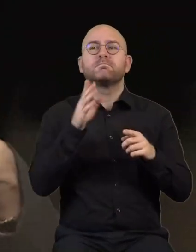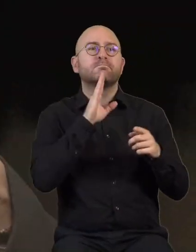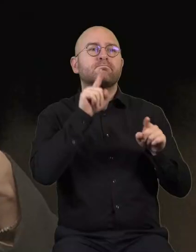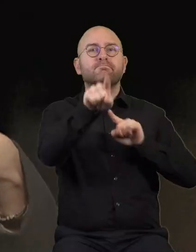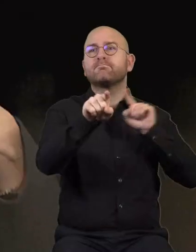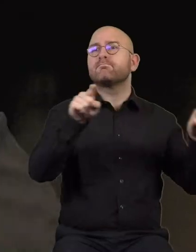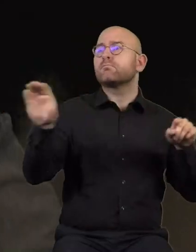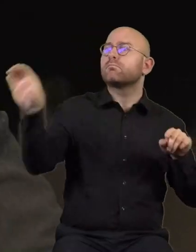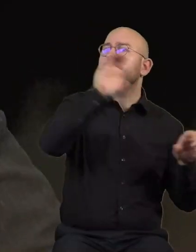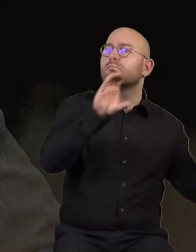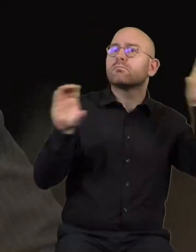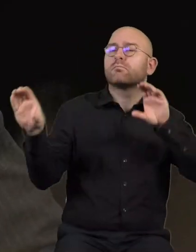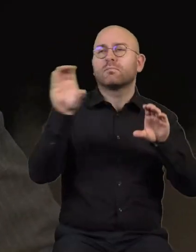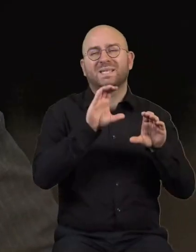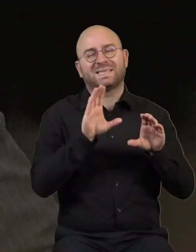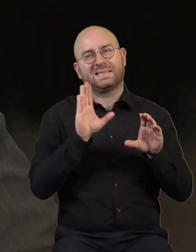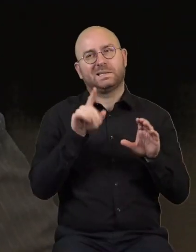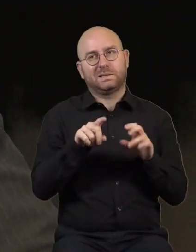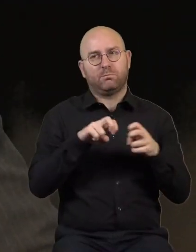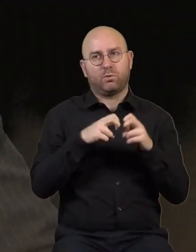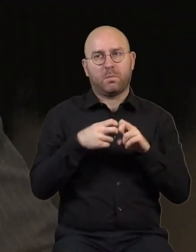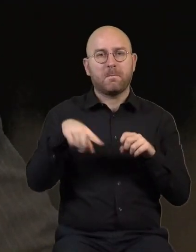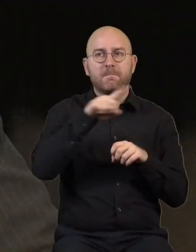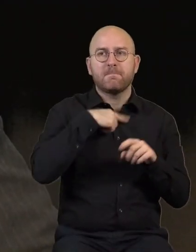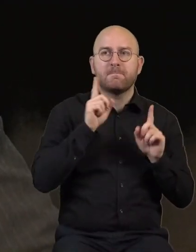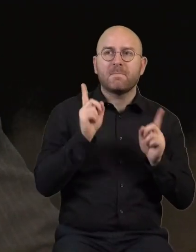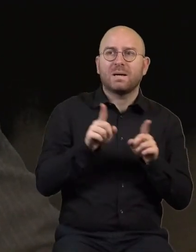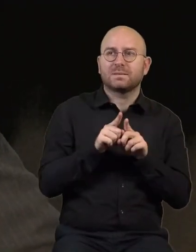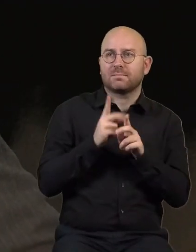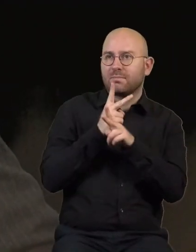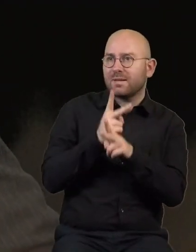mean, for direct investments, I think